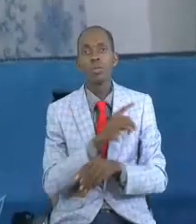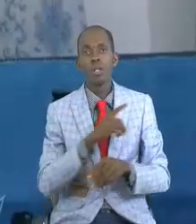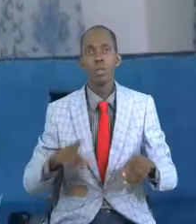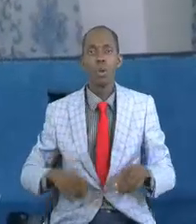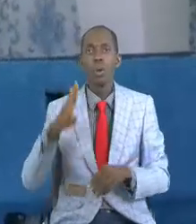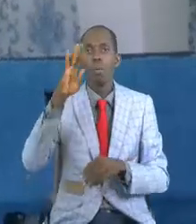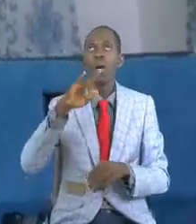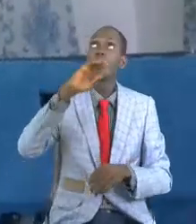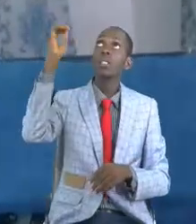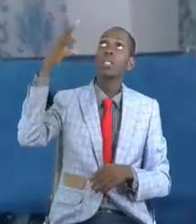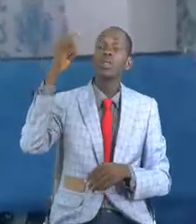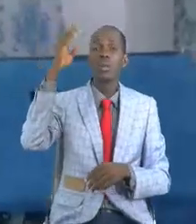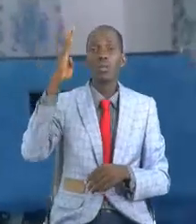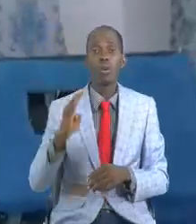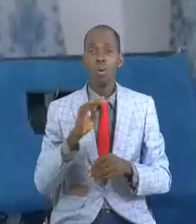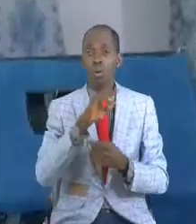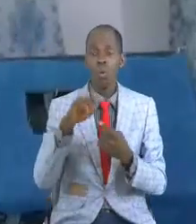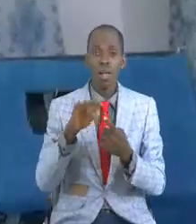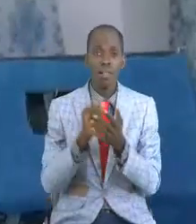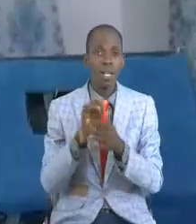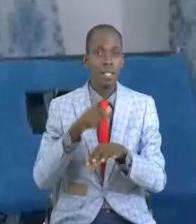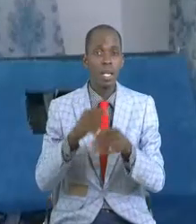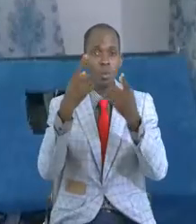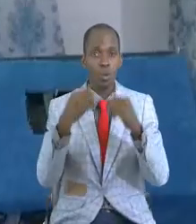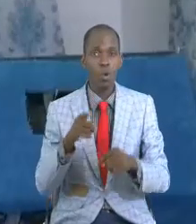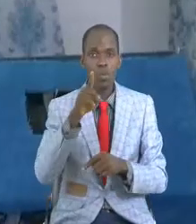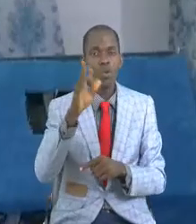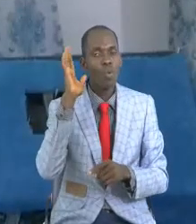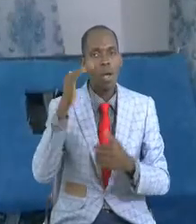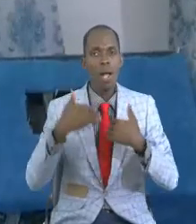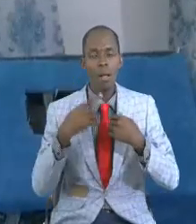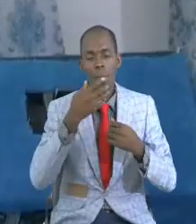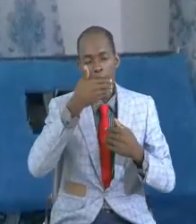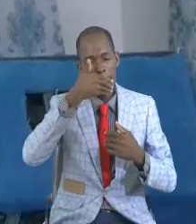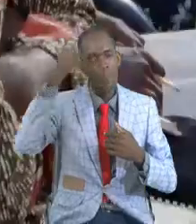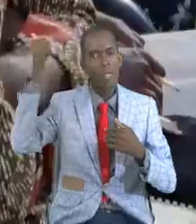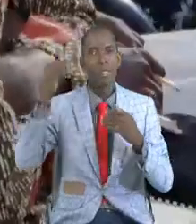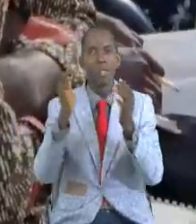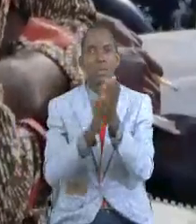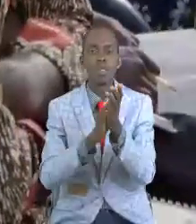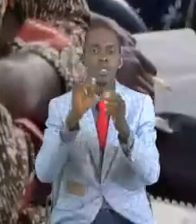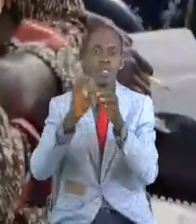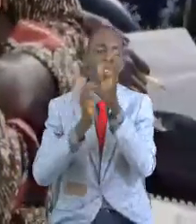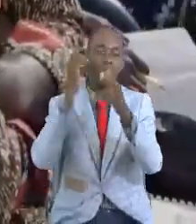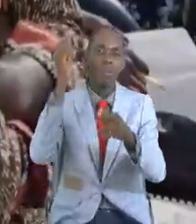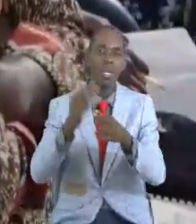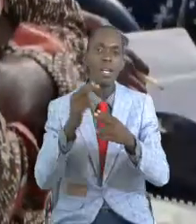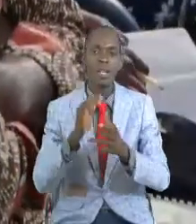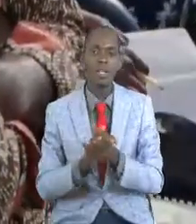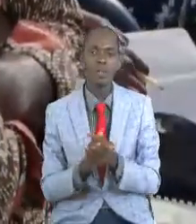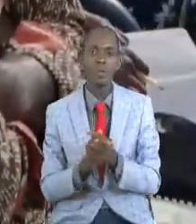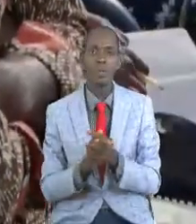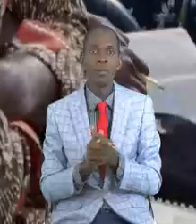God, when that time comes, you'll have the best commendation in Jesus' name. I can